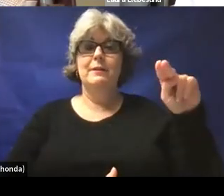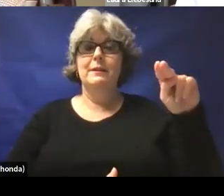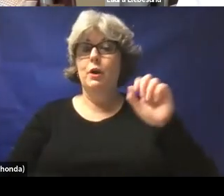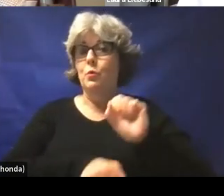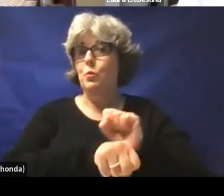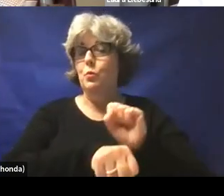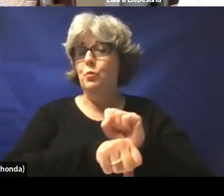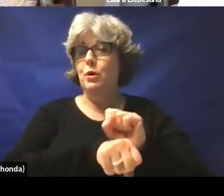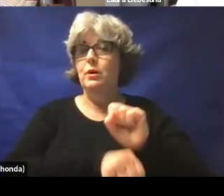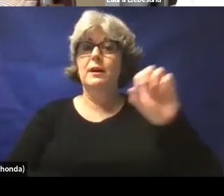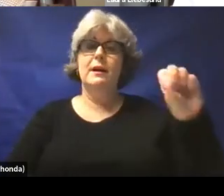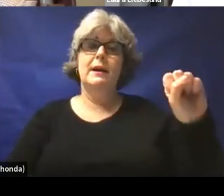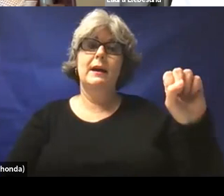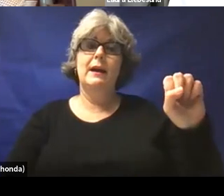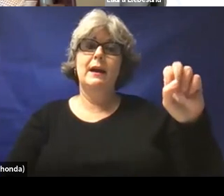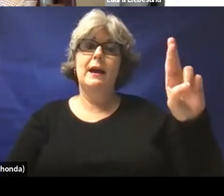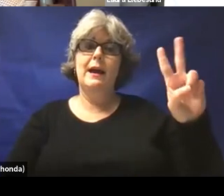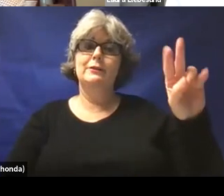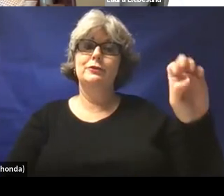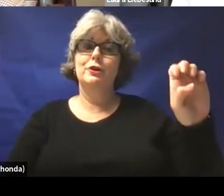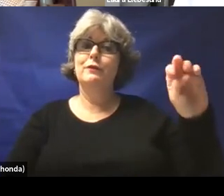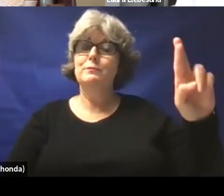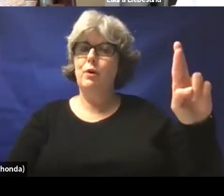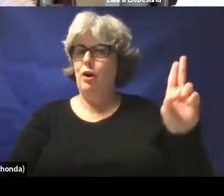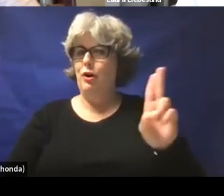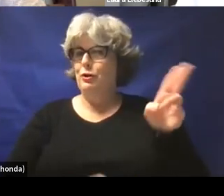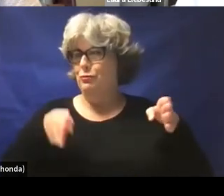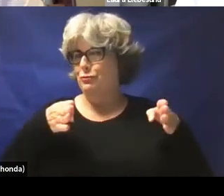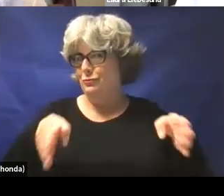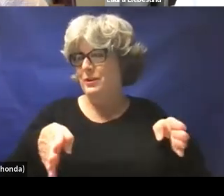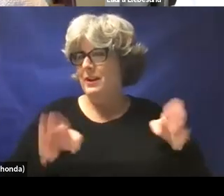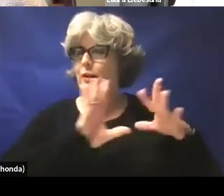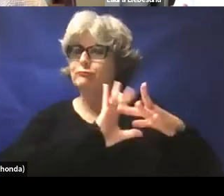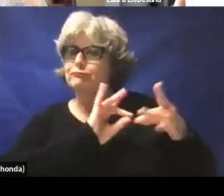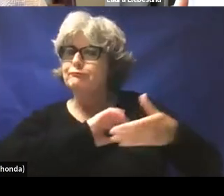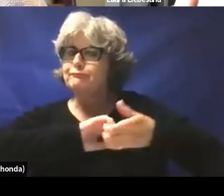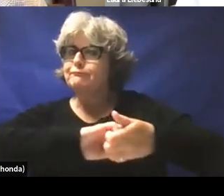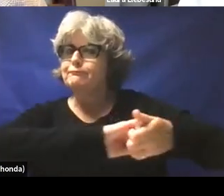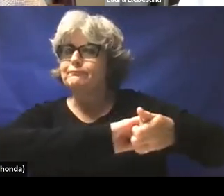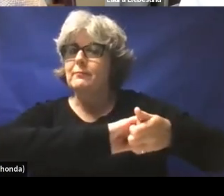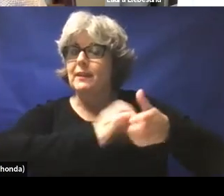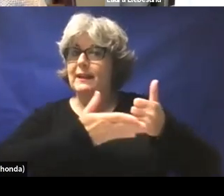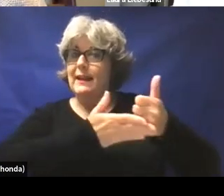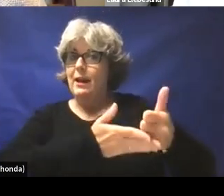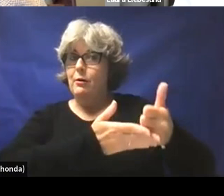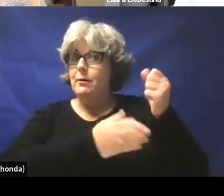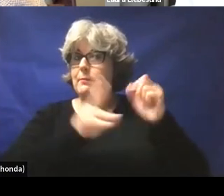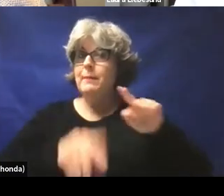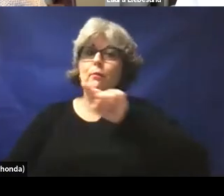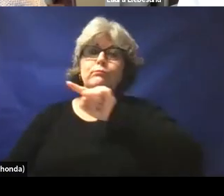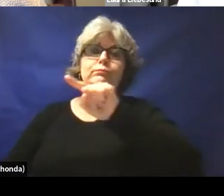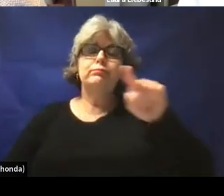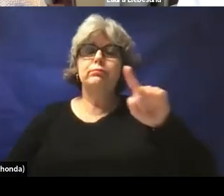Service Bar on U Street, you'll hear about that sense of collaboration and how it helped him and other people start